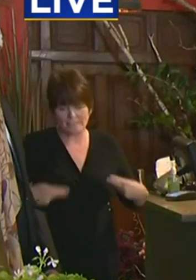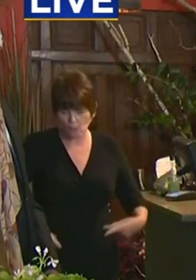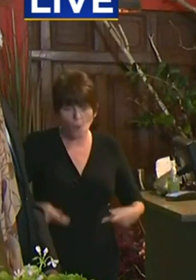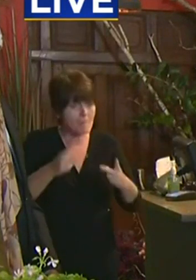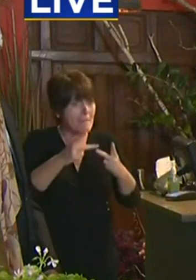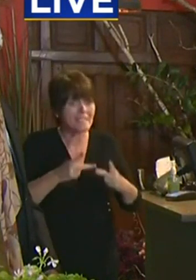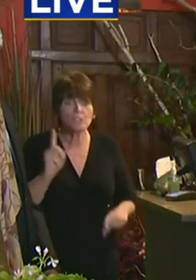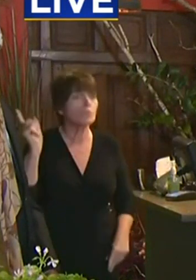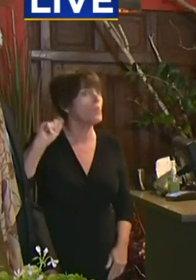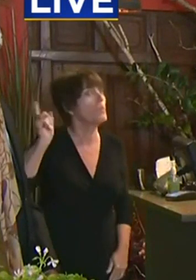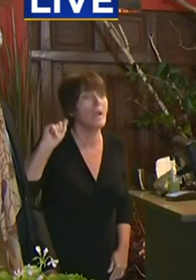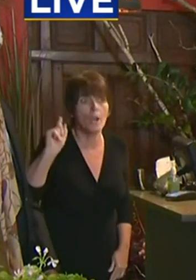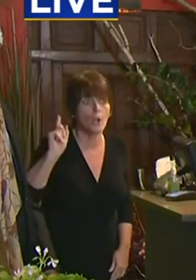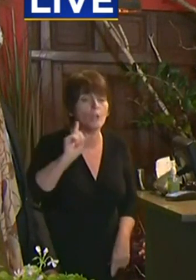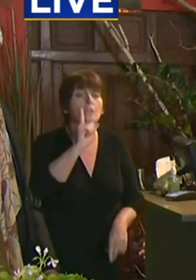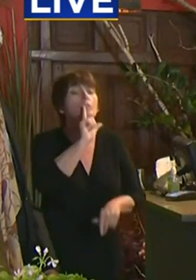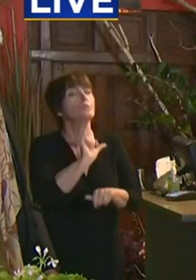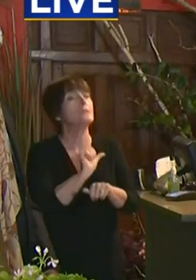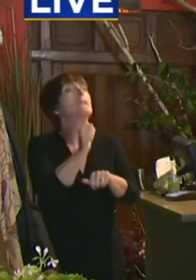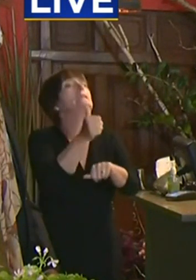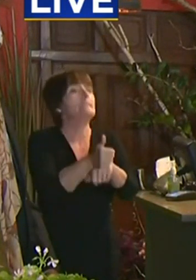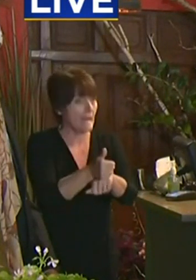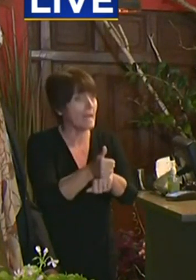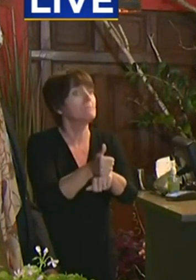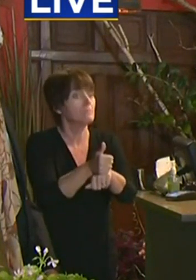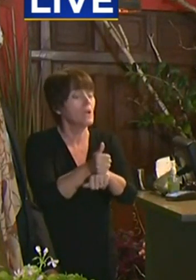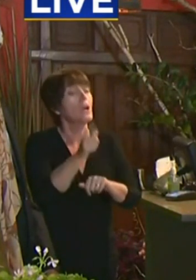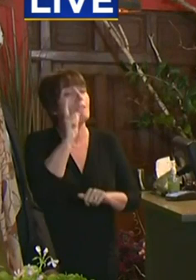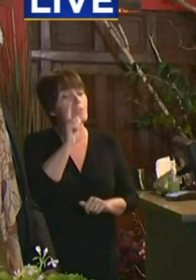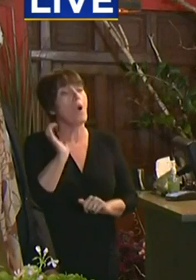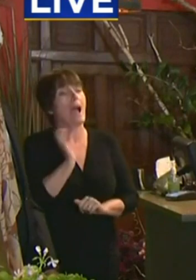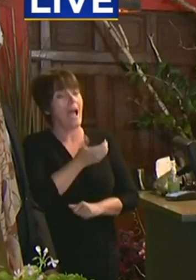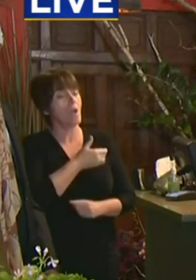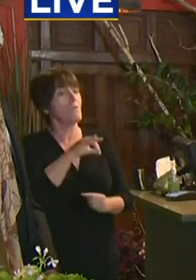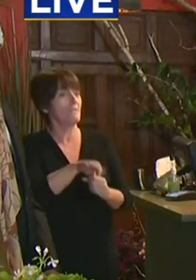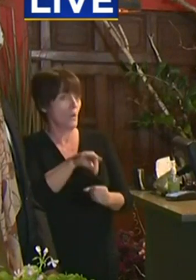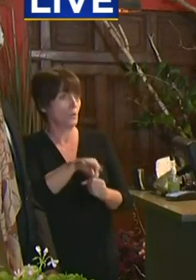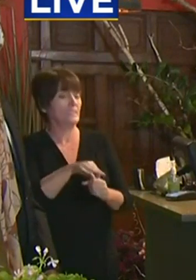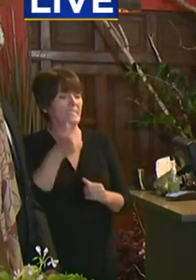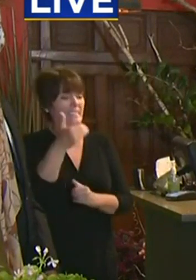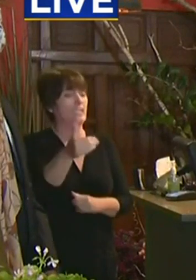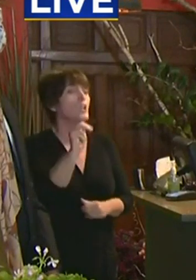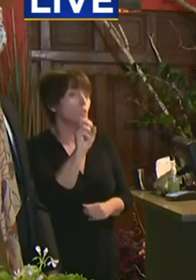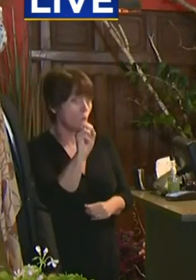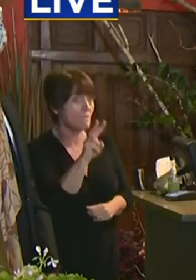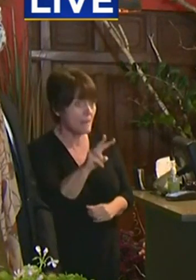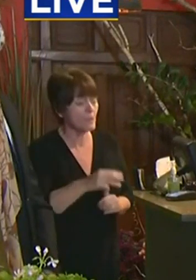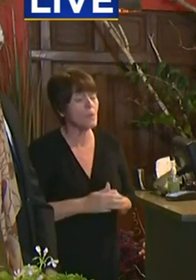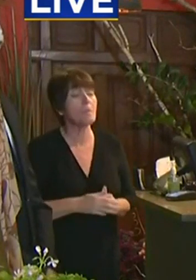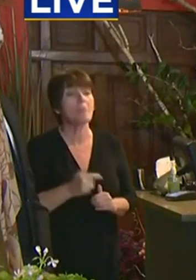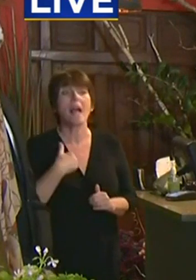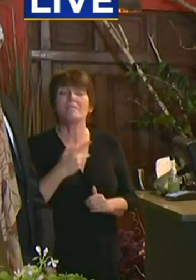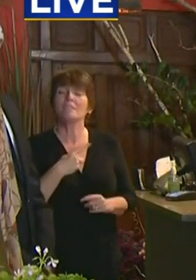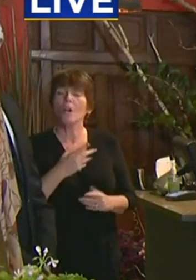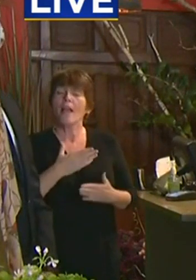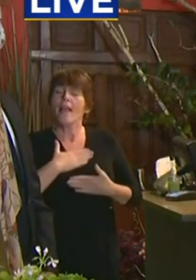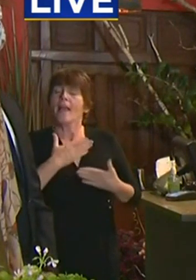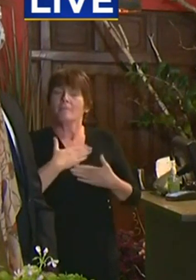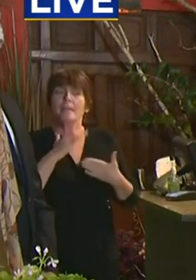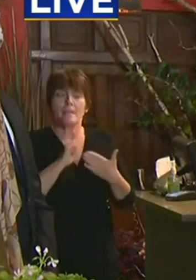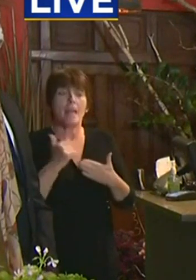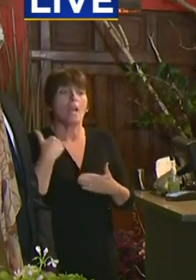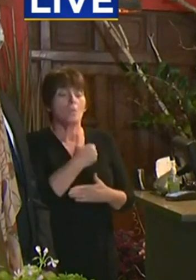locations that need to be set up for our ballot this November. And that's why I'm very pleased that we